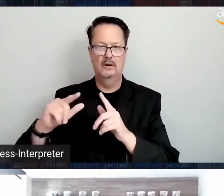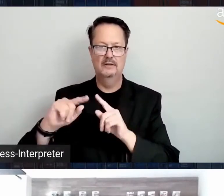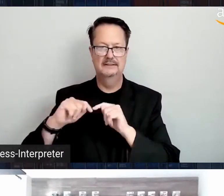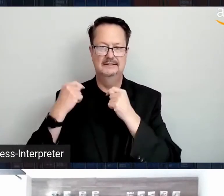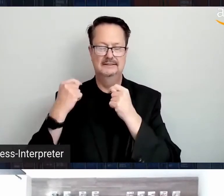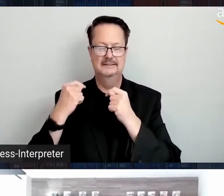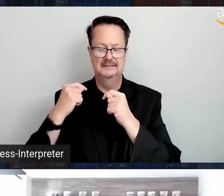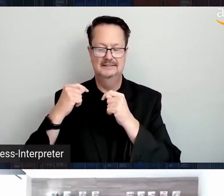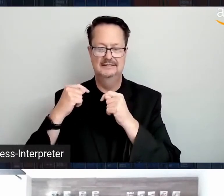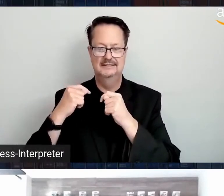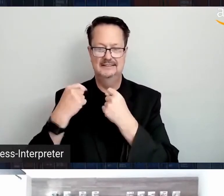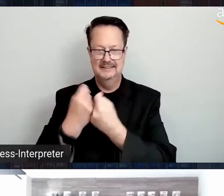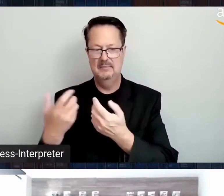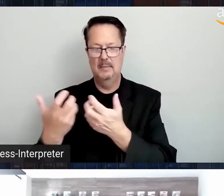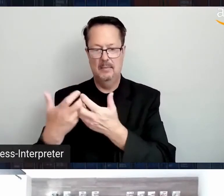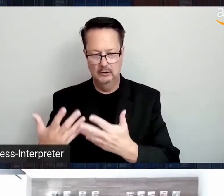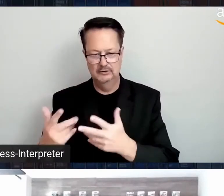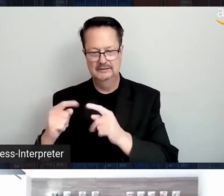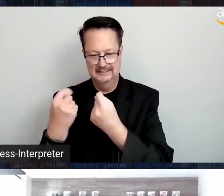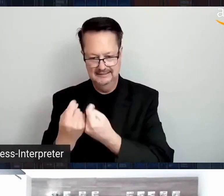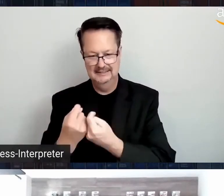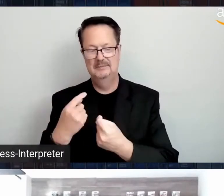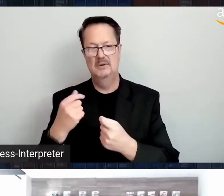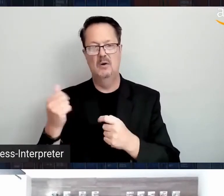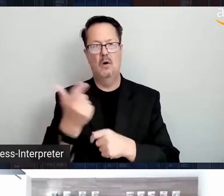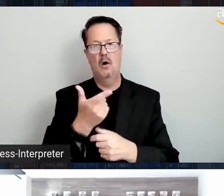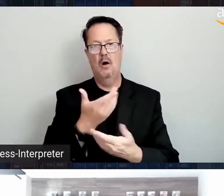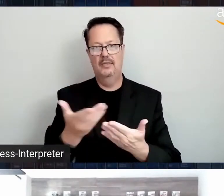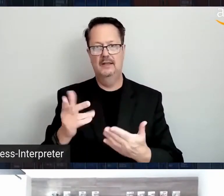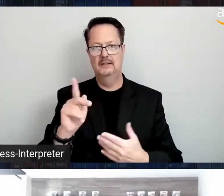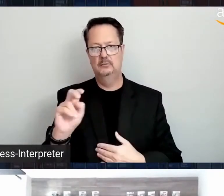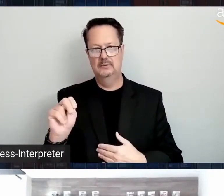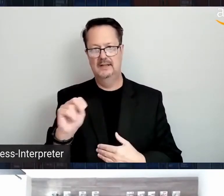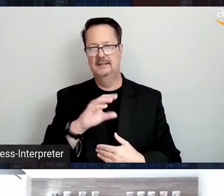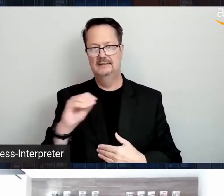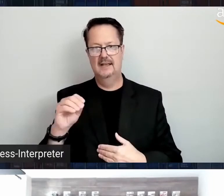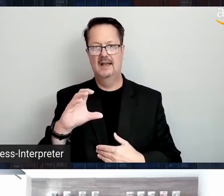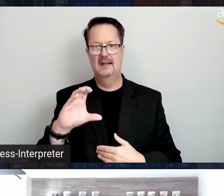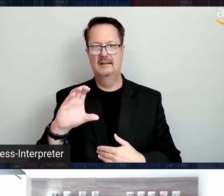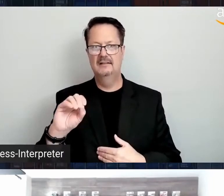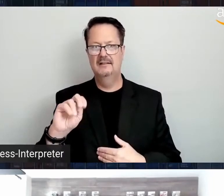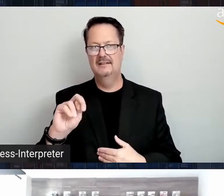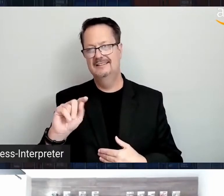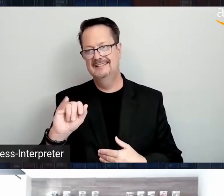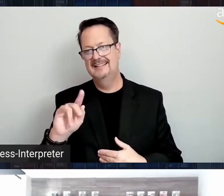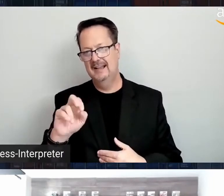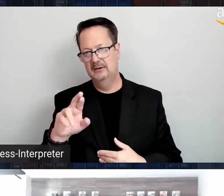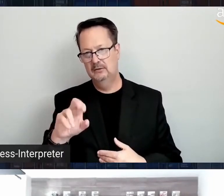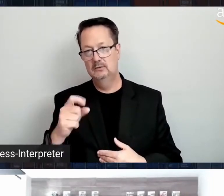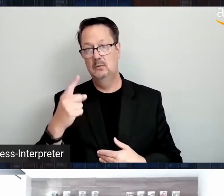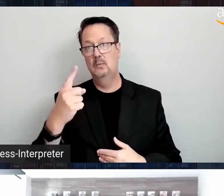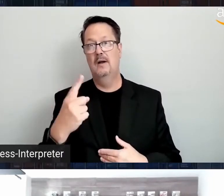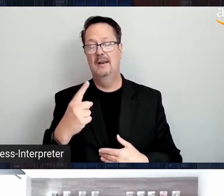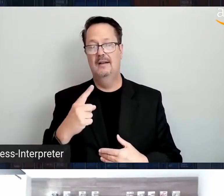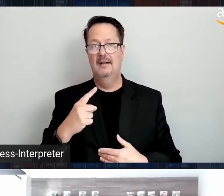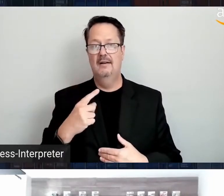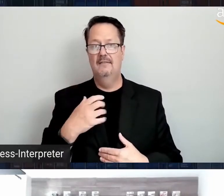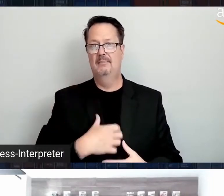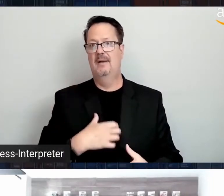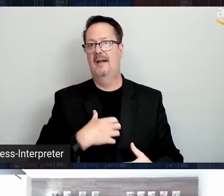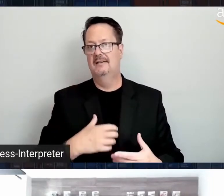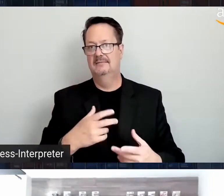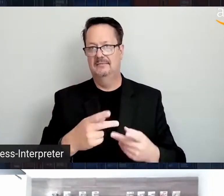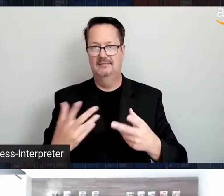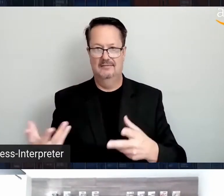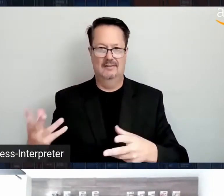our AWS partners and all things Kubernetes and containers. And one of the passion plays that I get to be a part of, and Mikhail gets to be a part of,